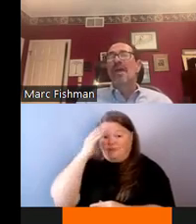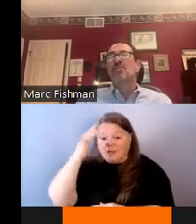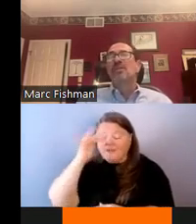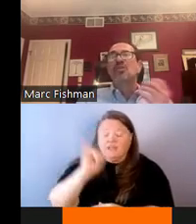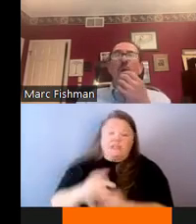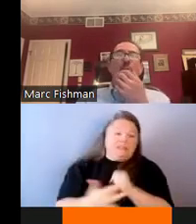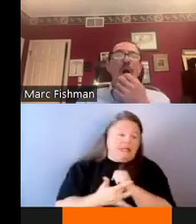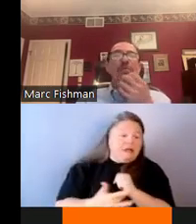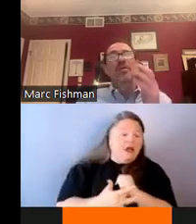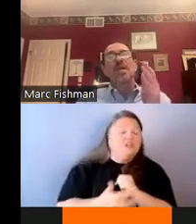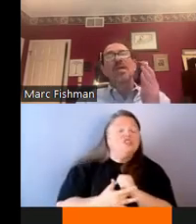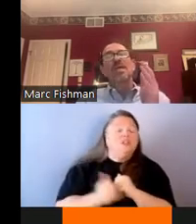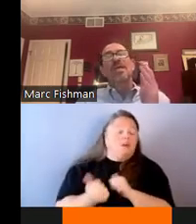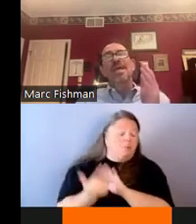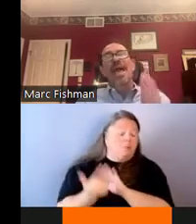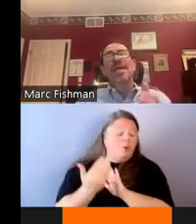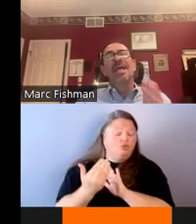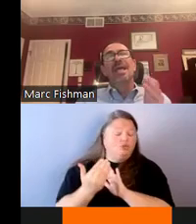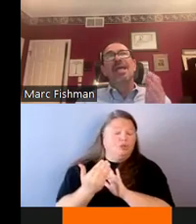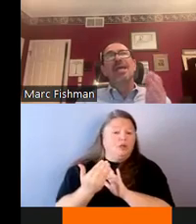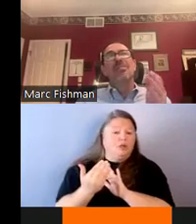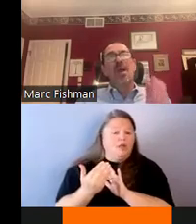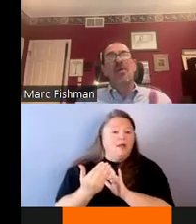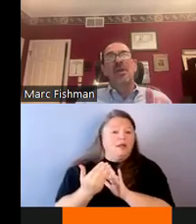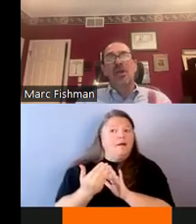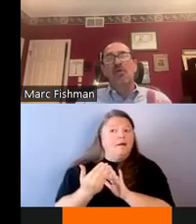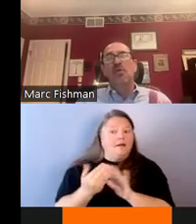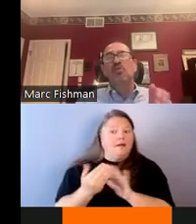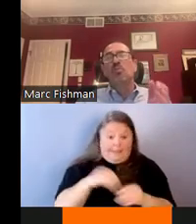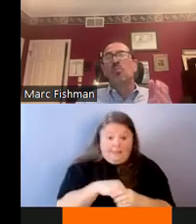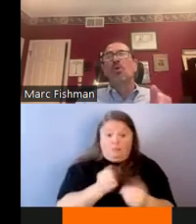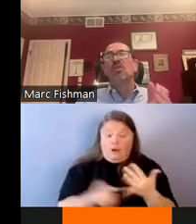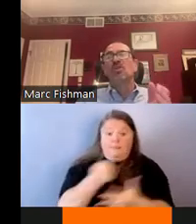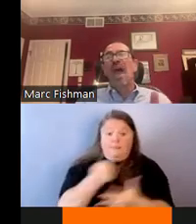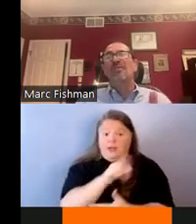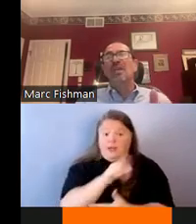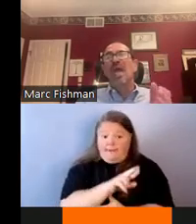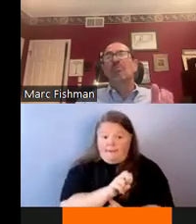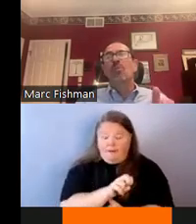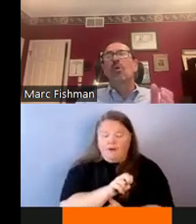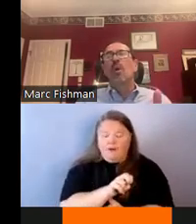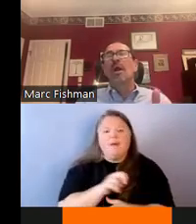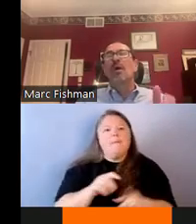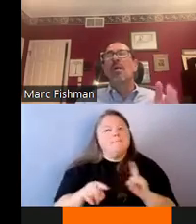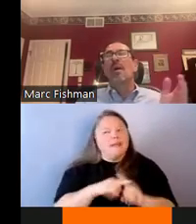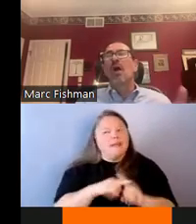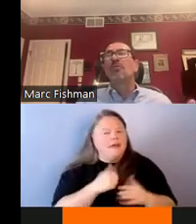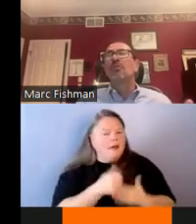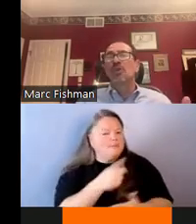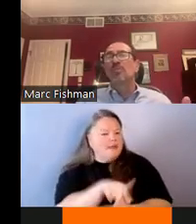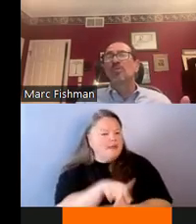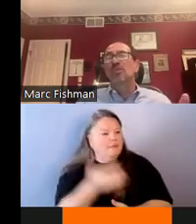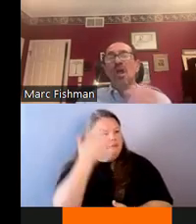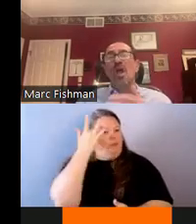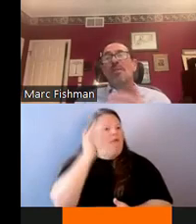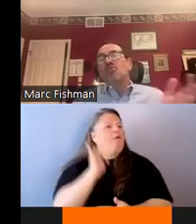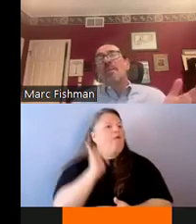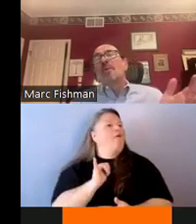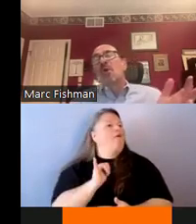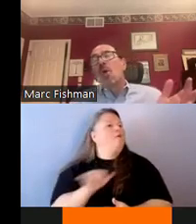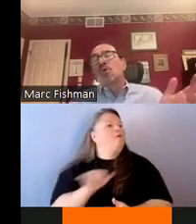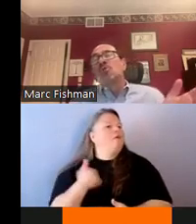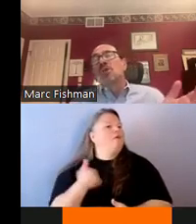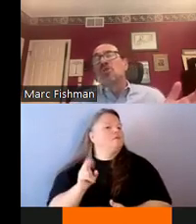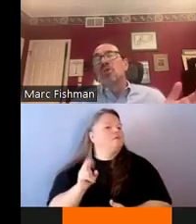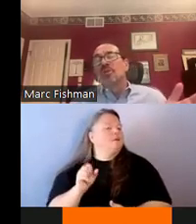other advantage of getting primary care folks more savvy and more aware about other substances.